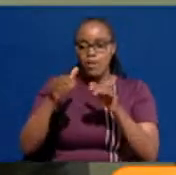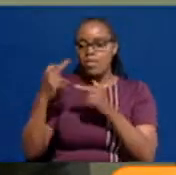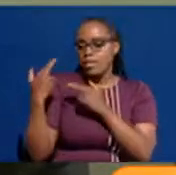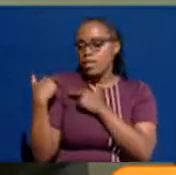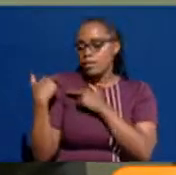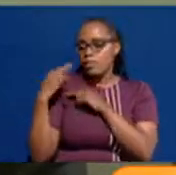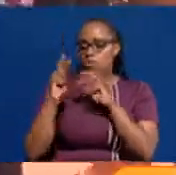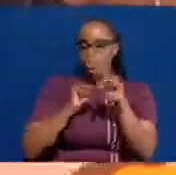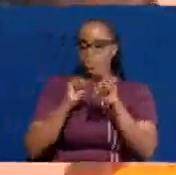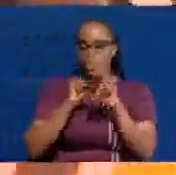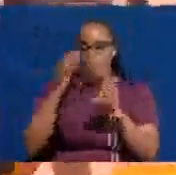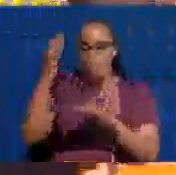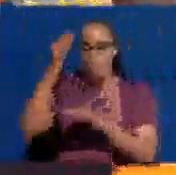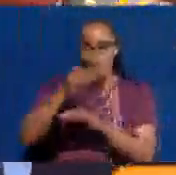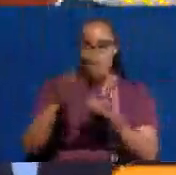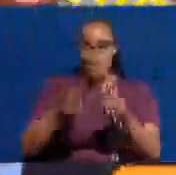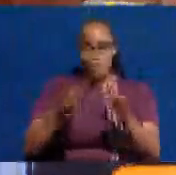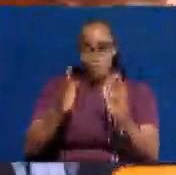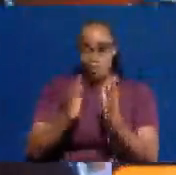the expressway.